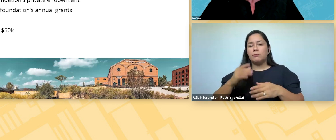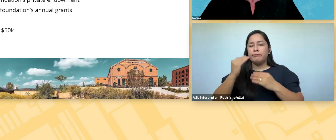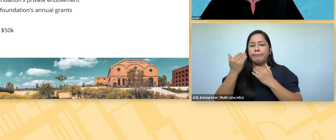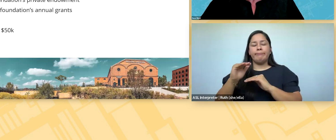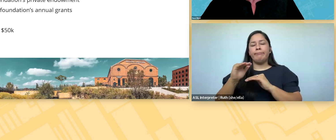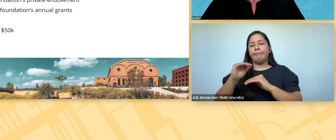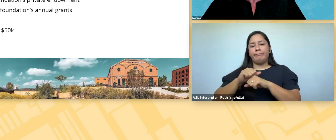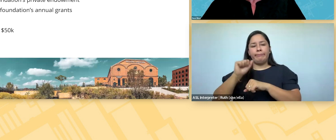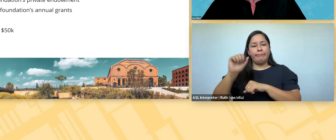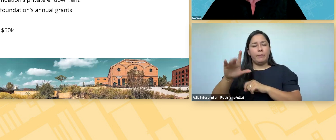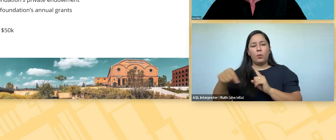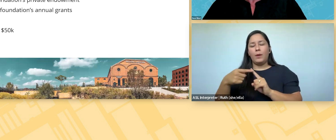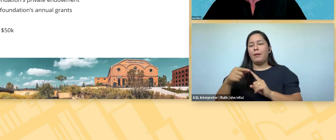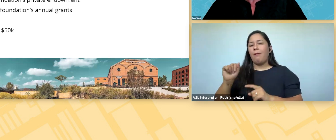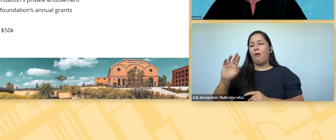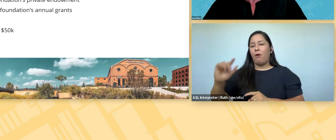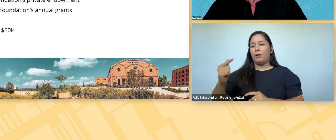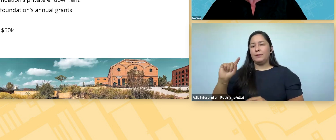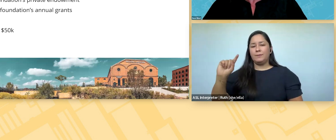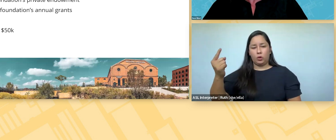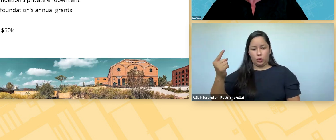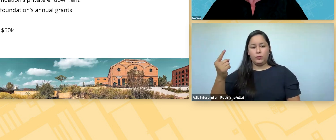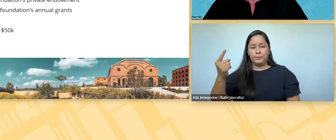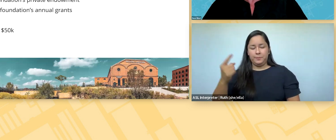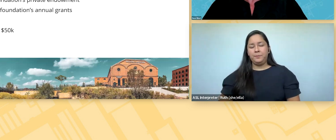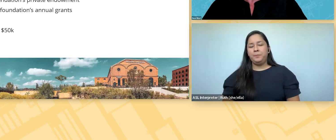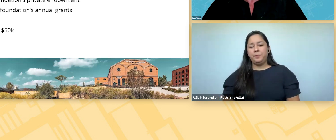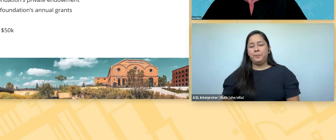So keep that in mind as you're putting your application together.